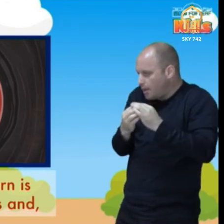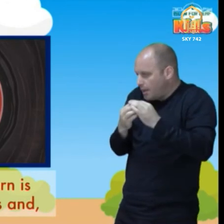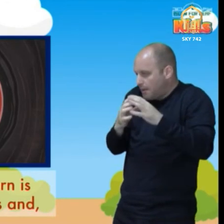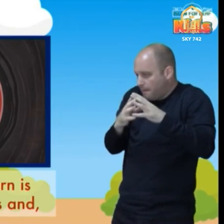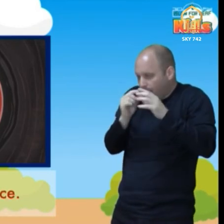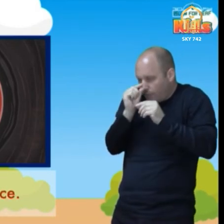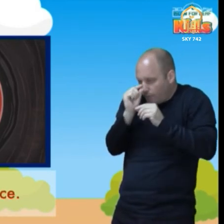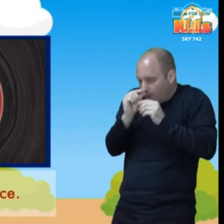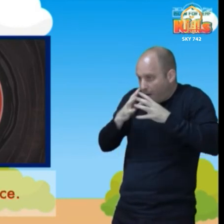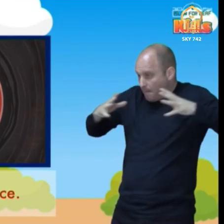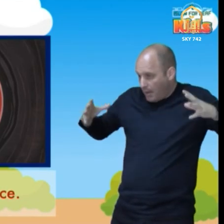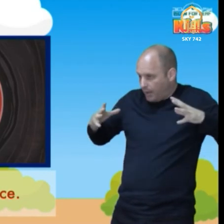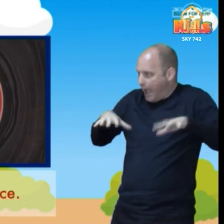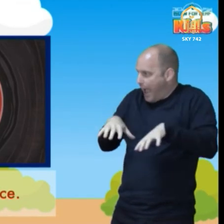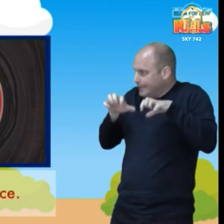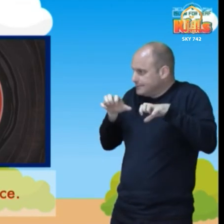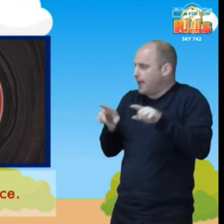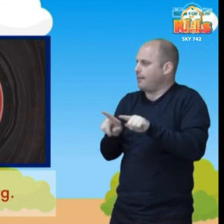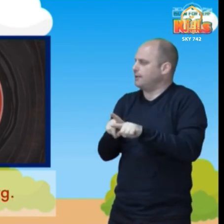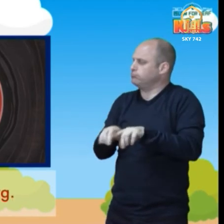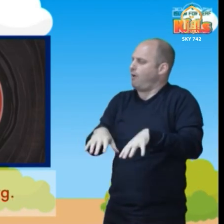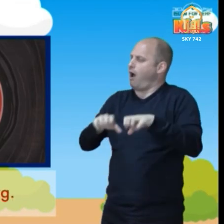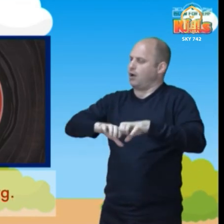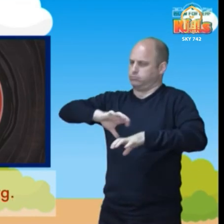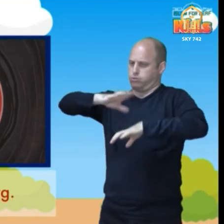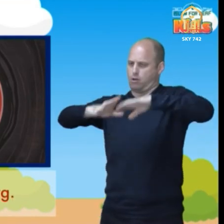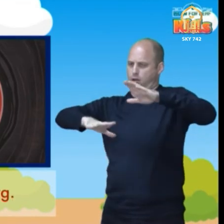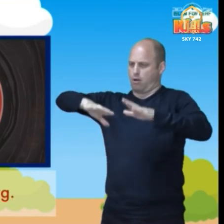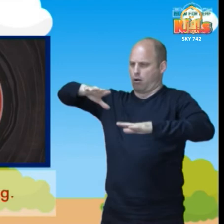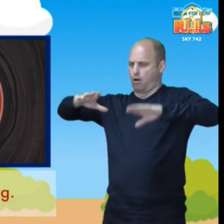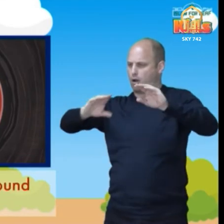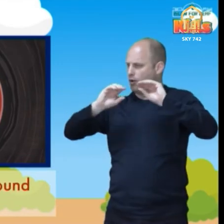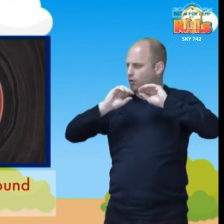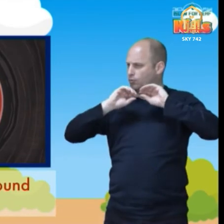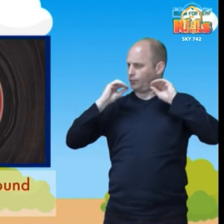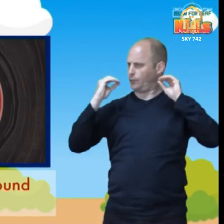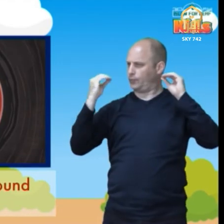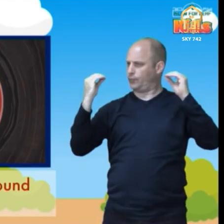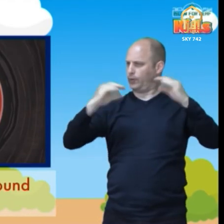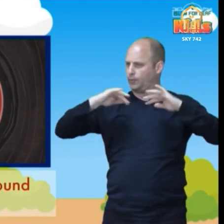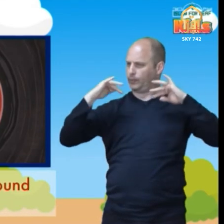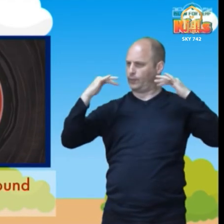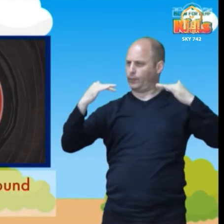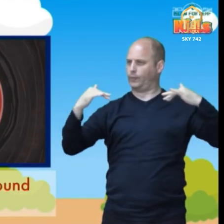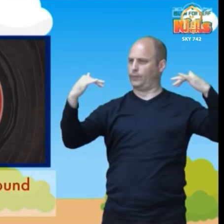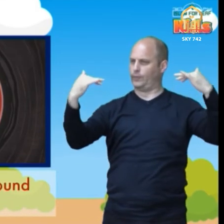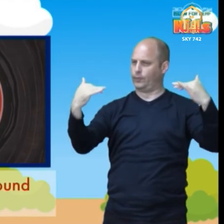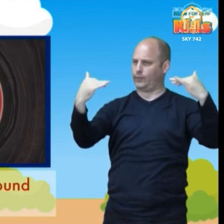tiny pieces and massive pieces of ice. A bit like an iceberg, but floating in space around